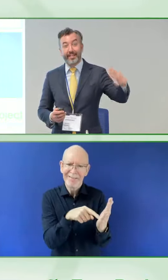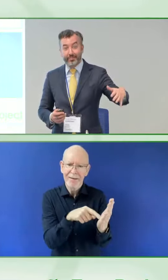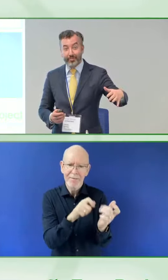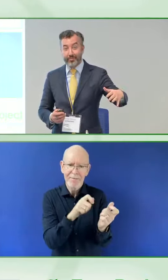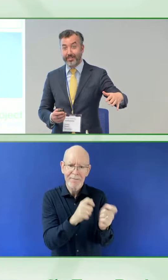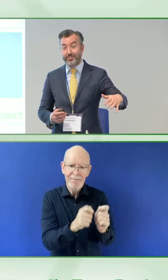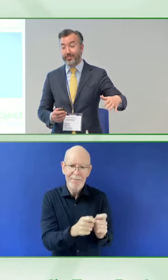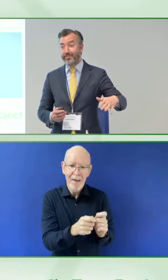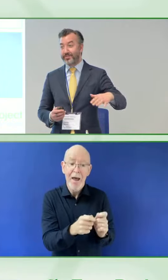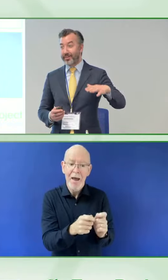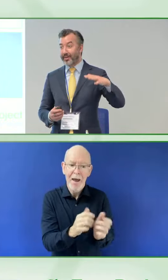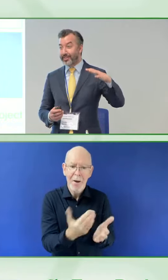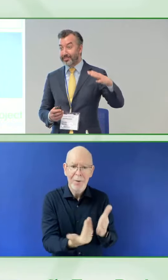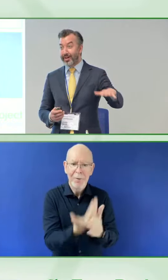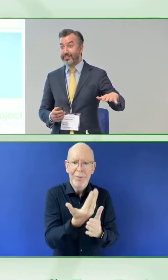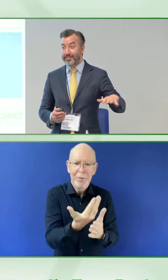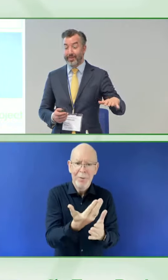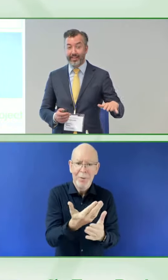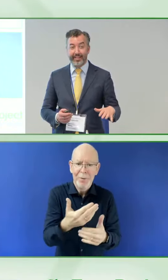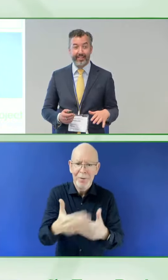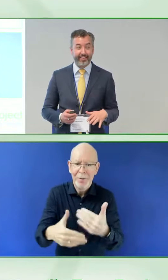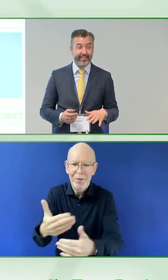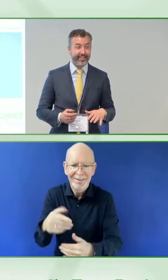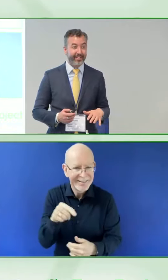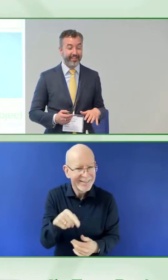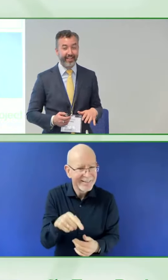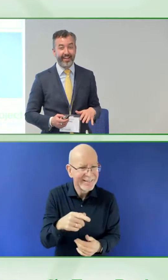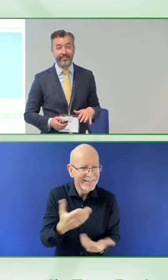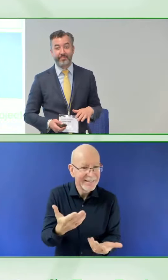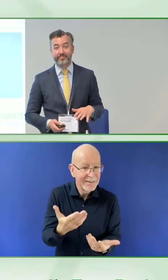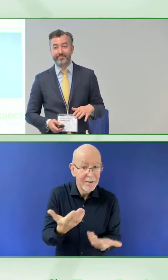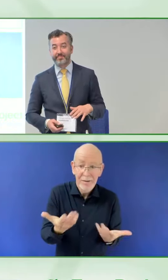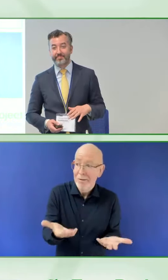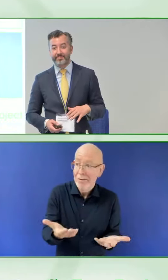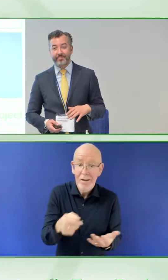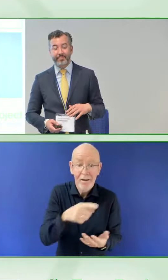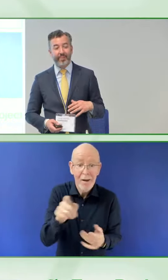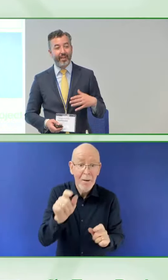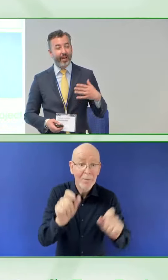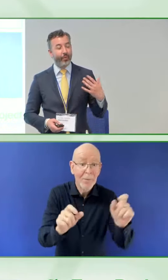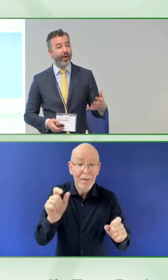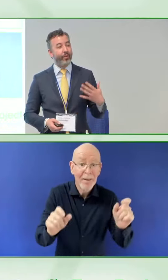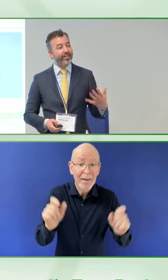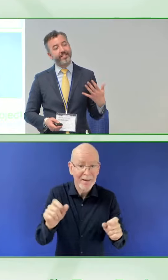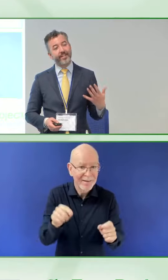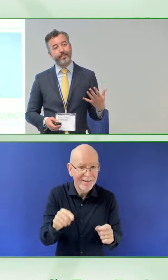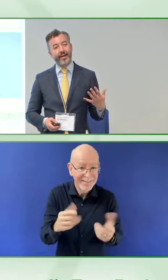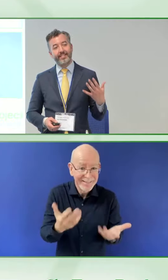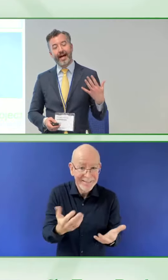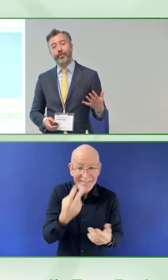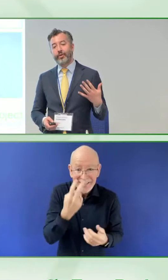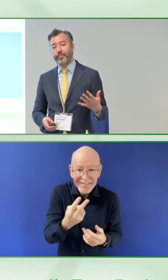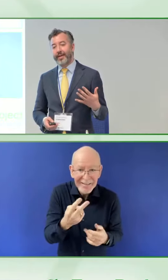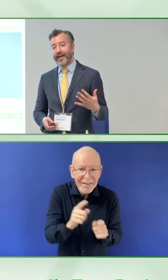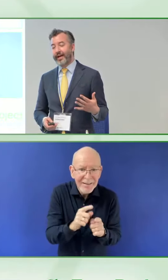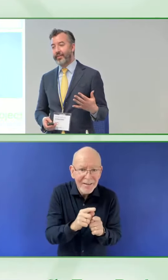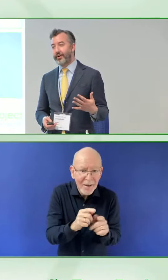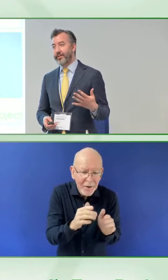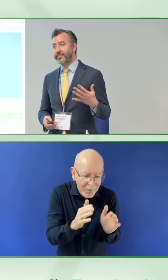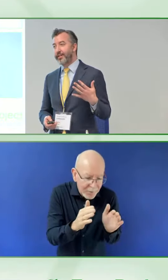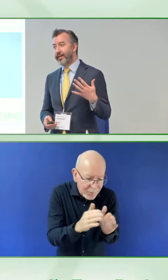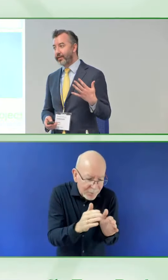whole semester for my students, so they're exhausted by the end of the day. And what I want us to think about is how can we